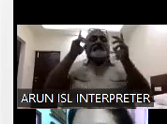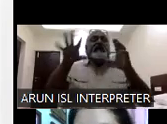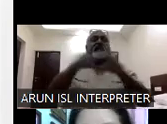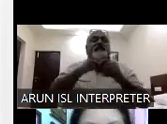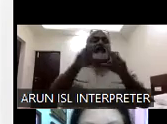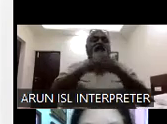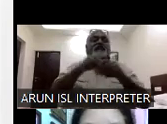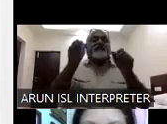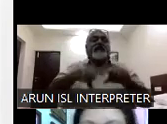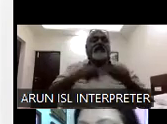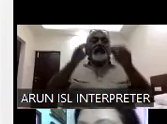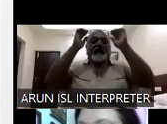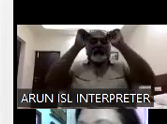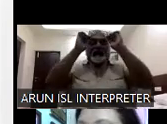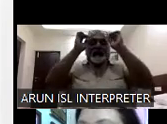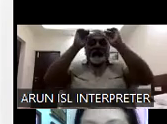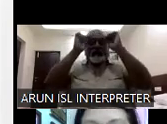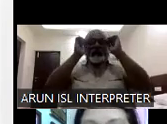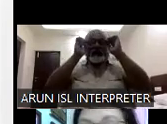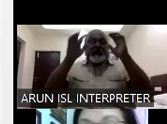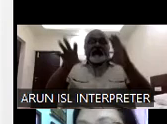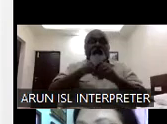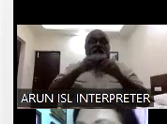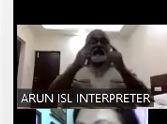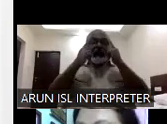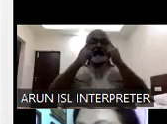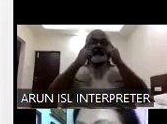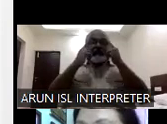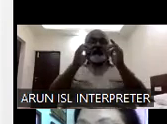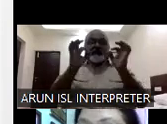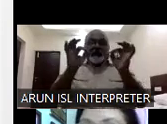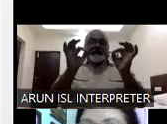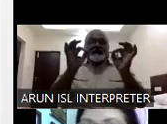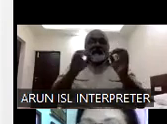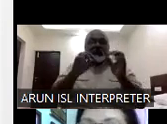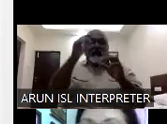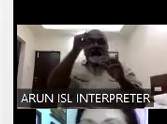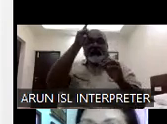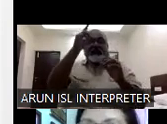patient listening. I not used much PPT. It was just a conversation with all of you.